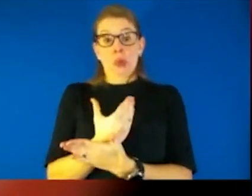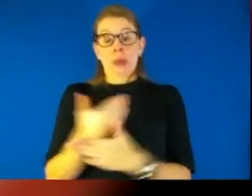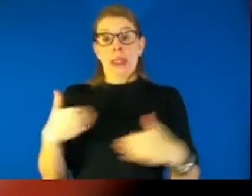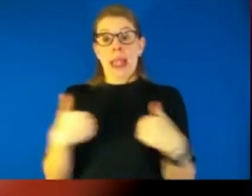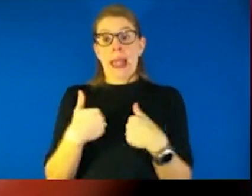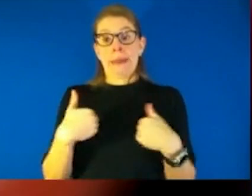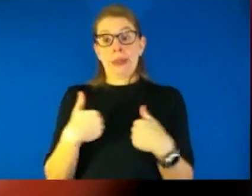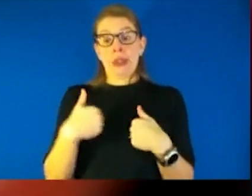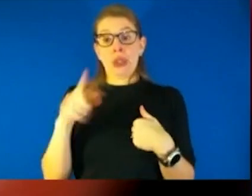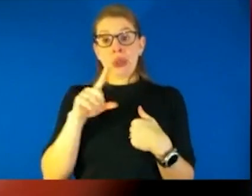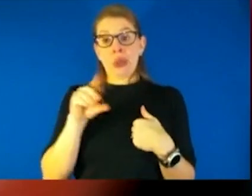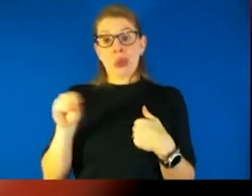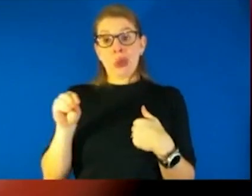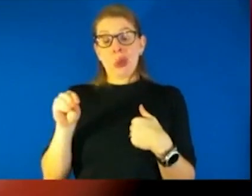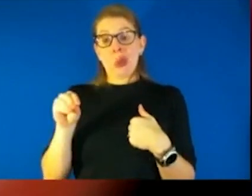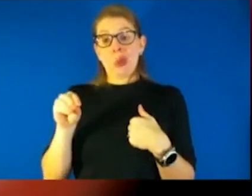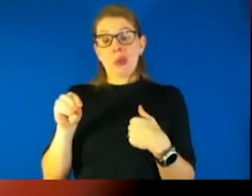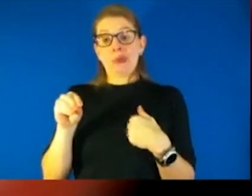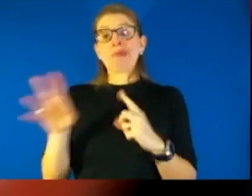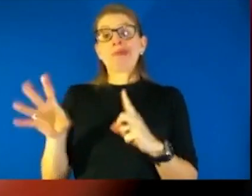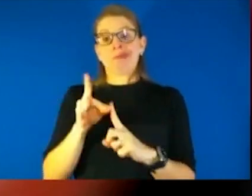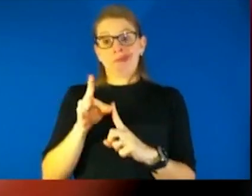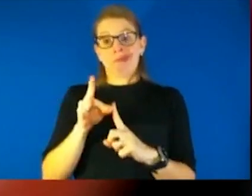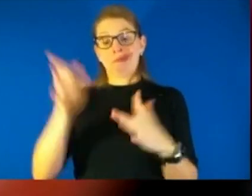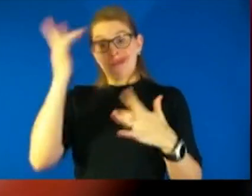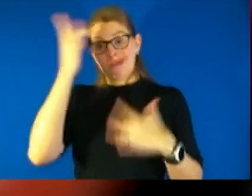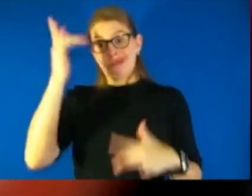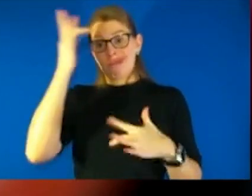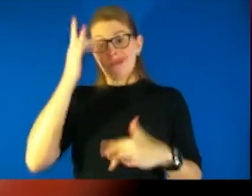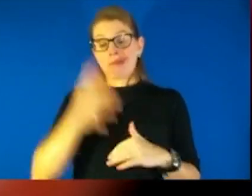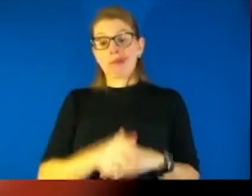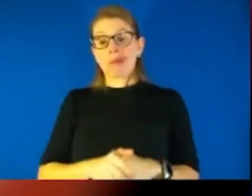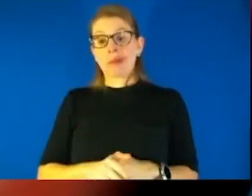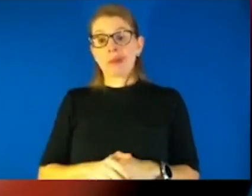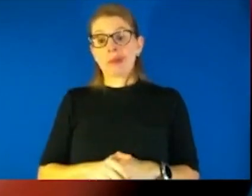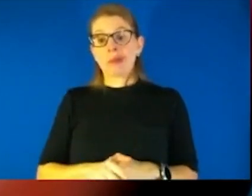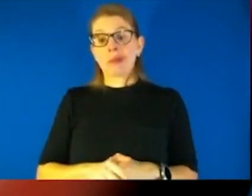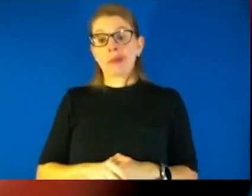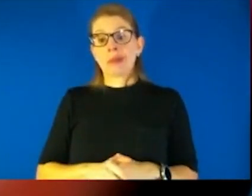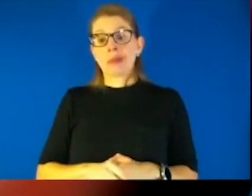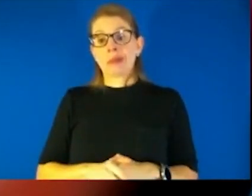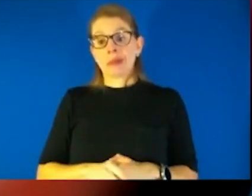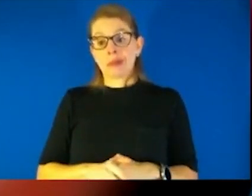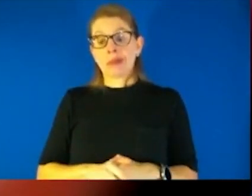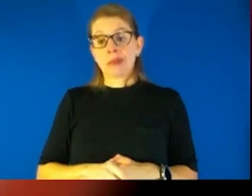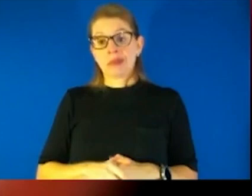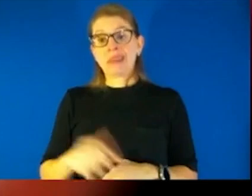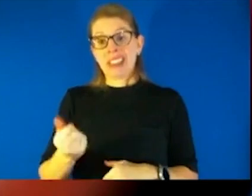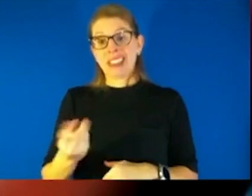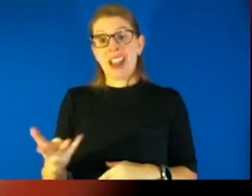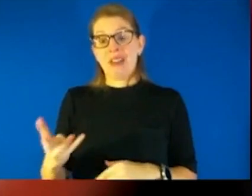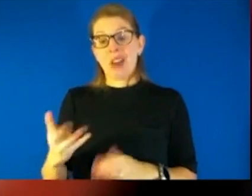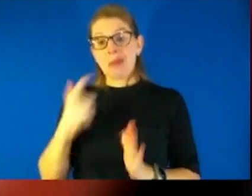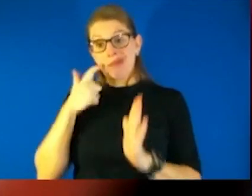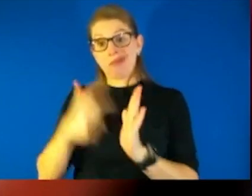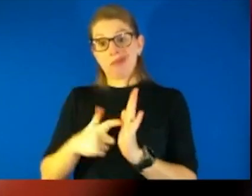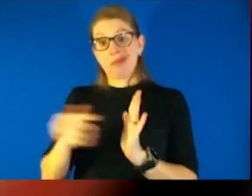in zoos which came down with disease, some of them, and several of and with infection. And these are